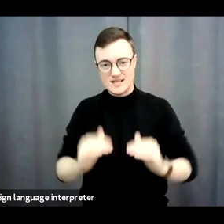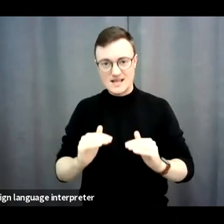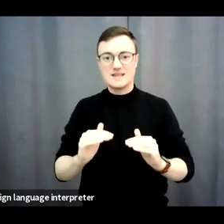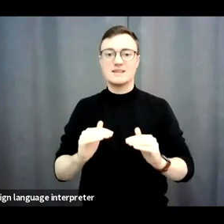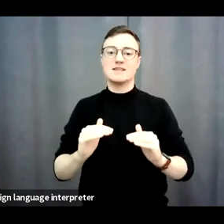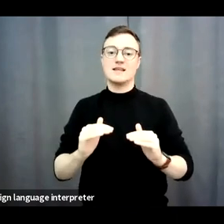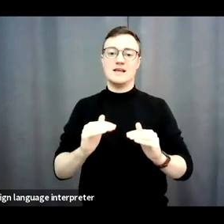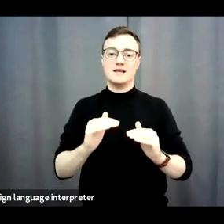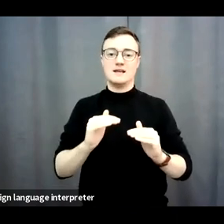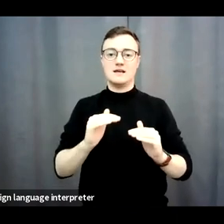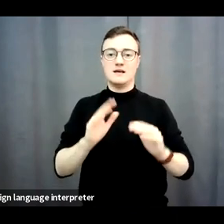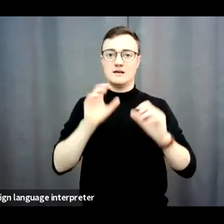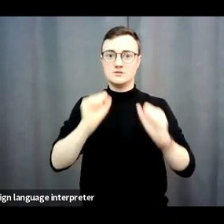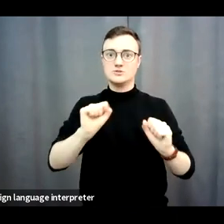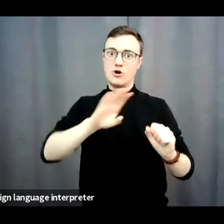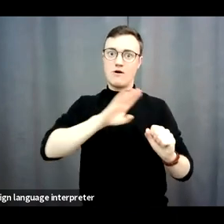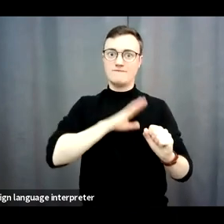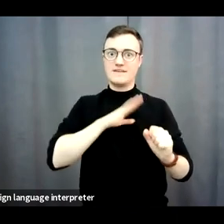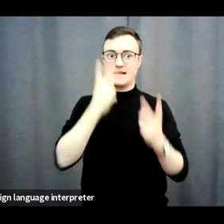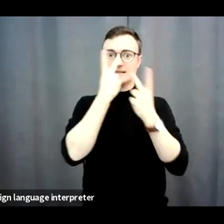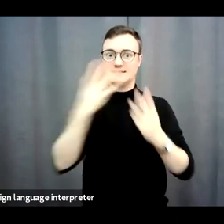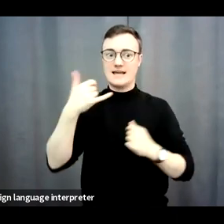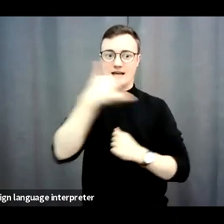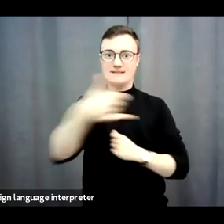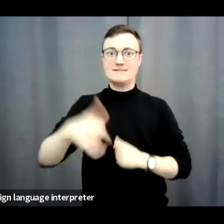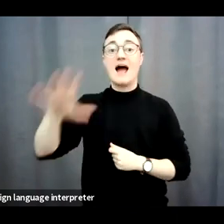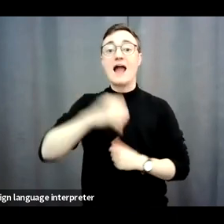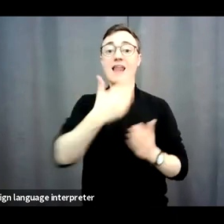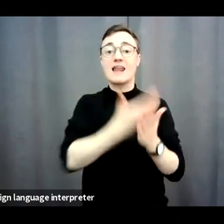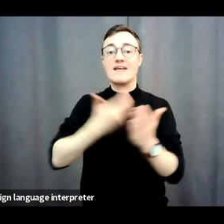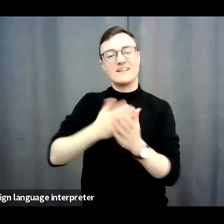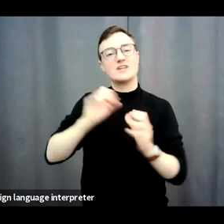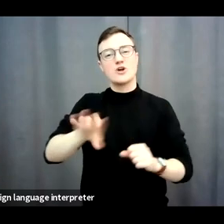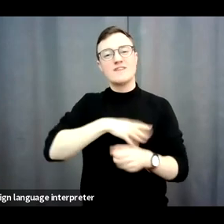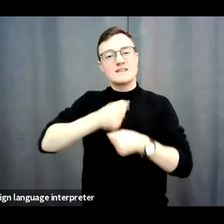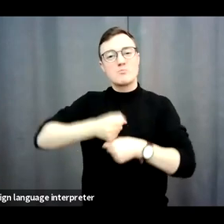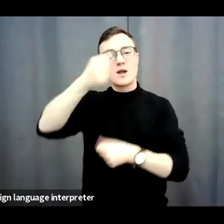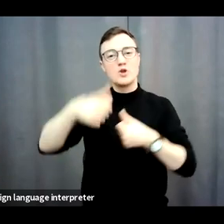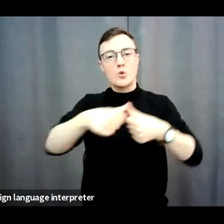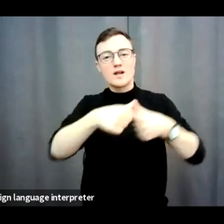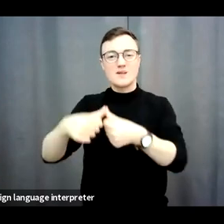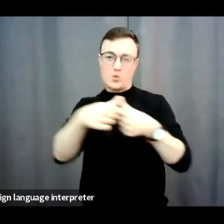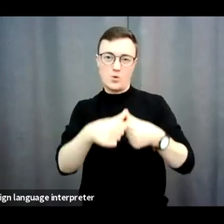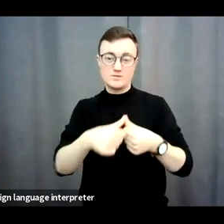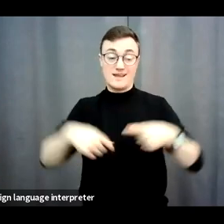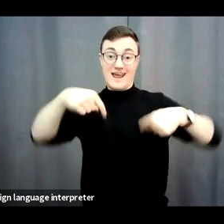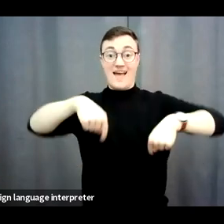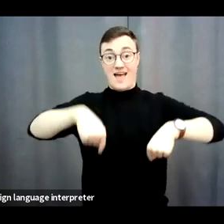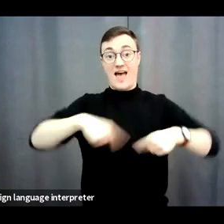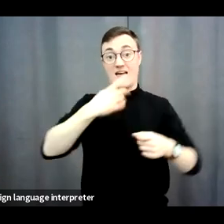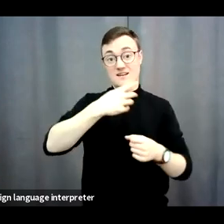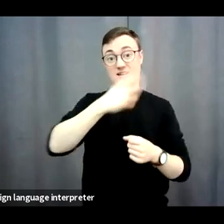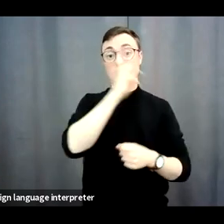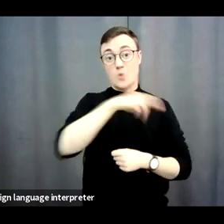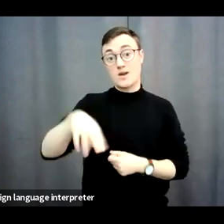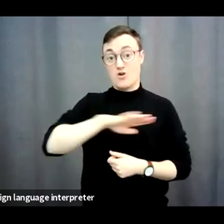umbrellas in all countries. We have one in Norway, which is good. But I know that that's not necessarily